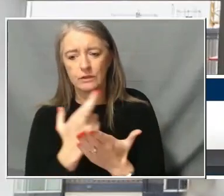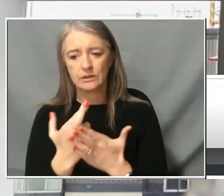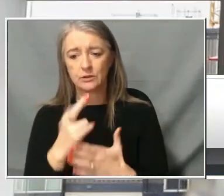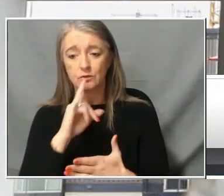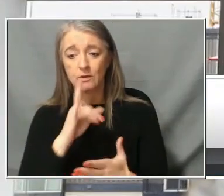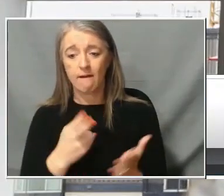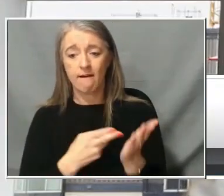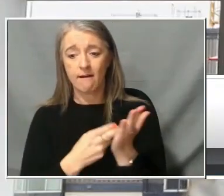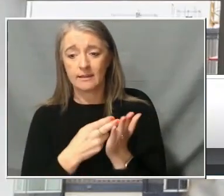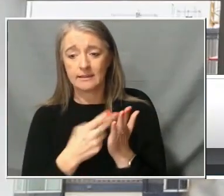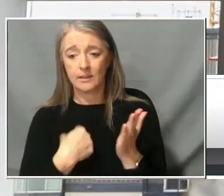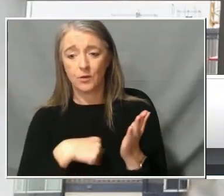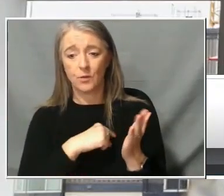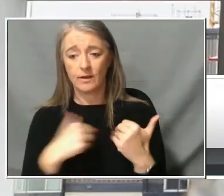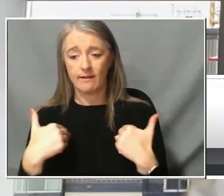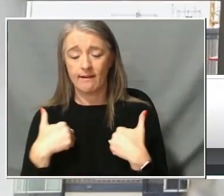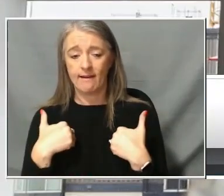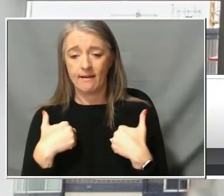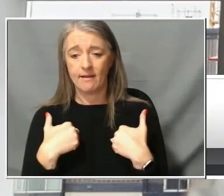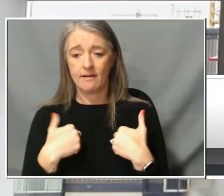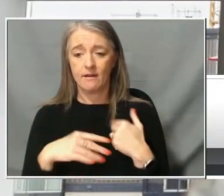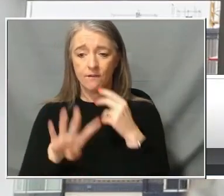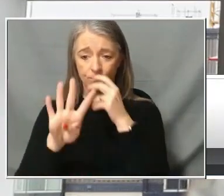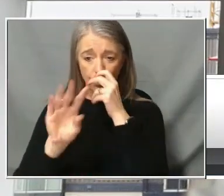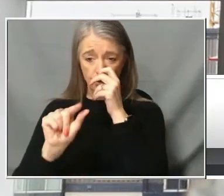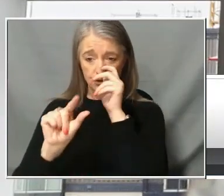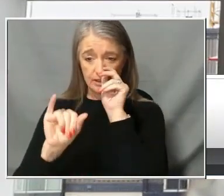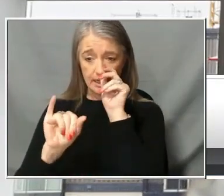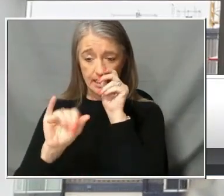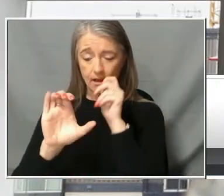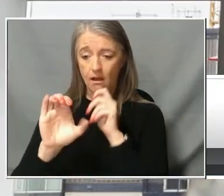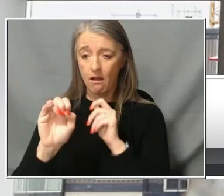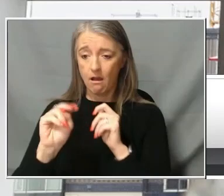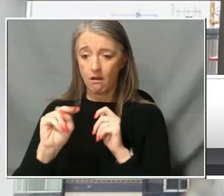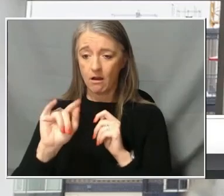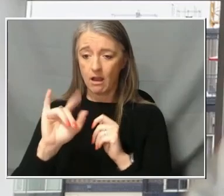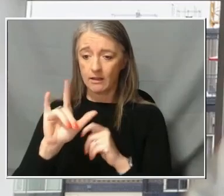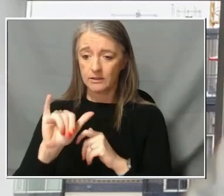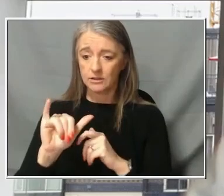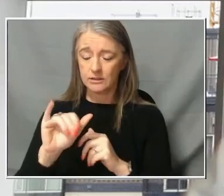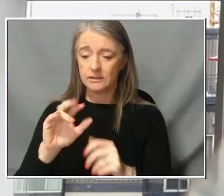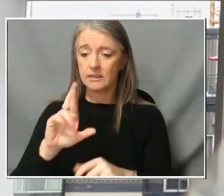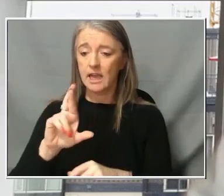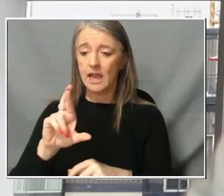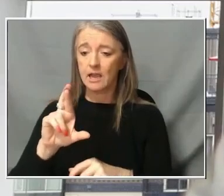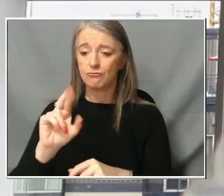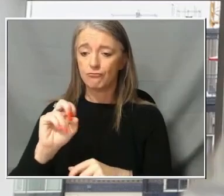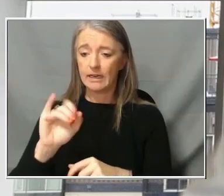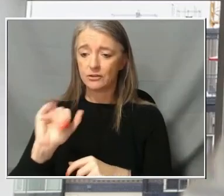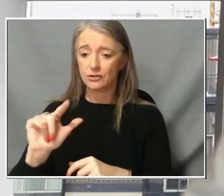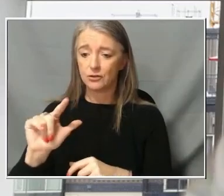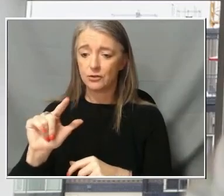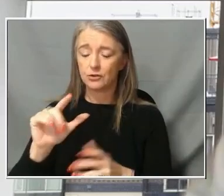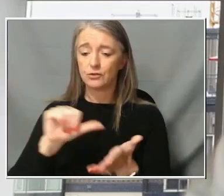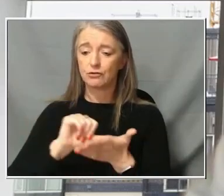have 4 GI oncologists and 3 colorectal surgeons and hepatobiliary surgeons